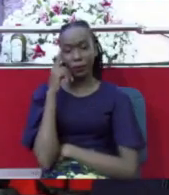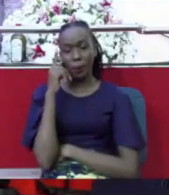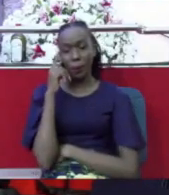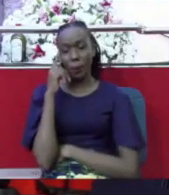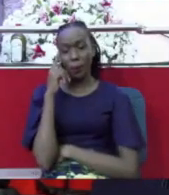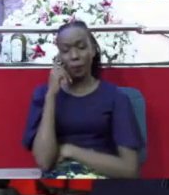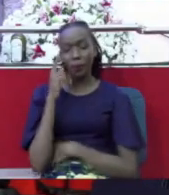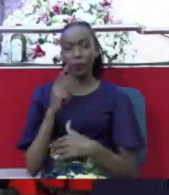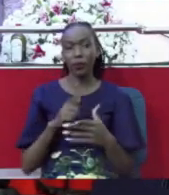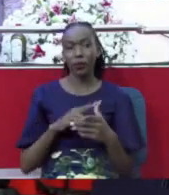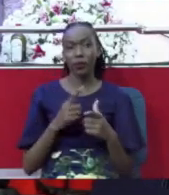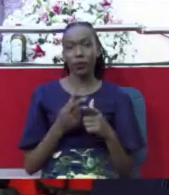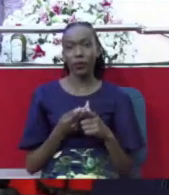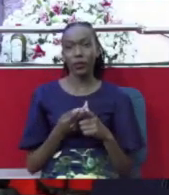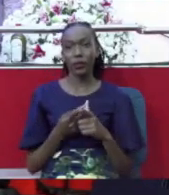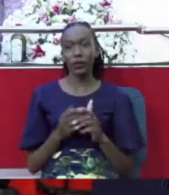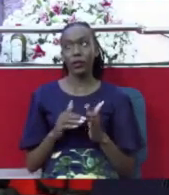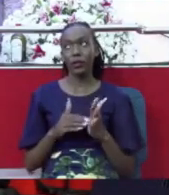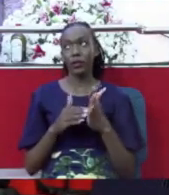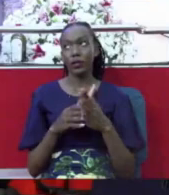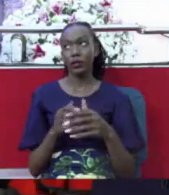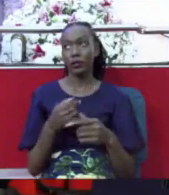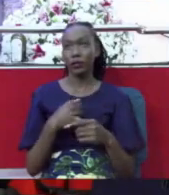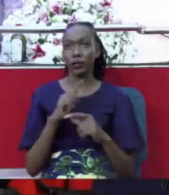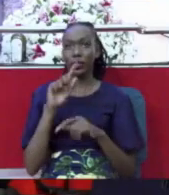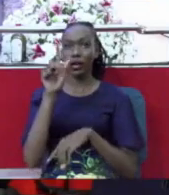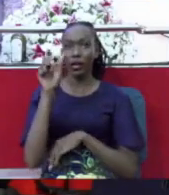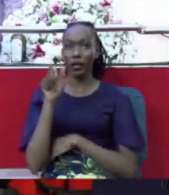it leads me to ask